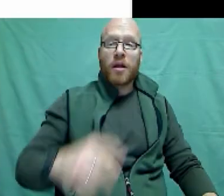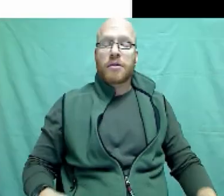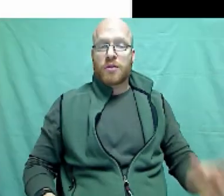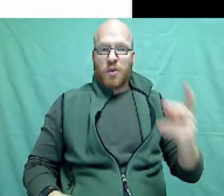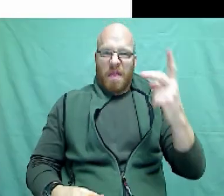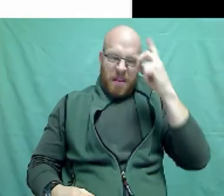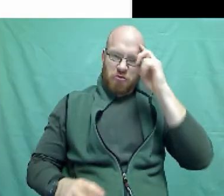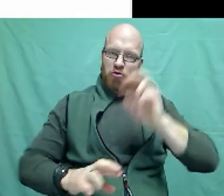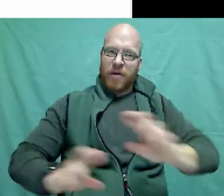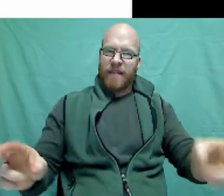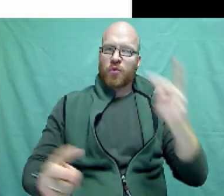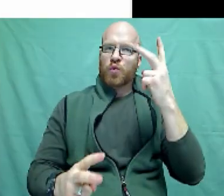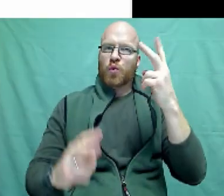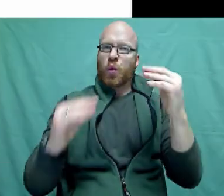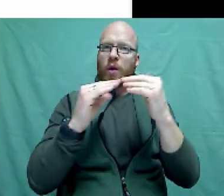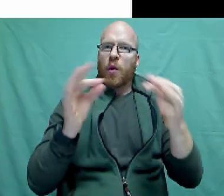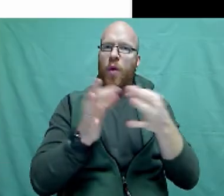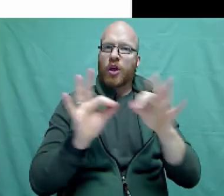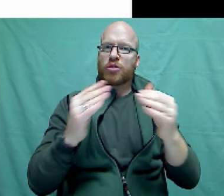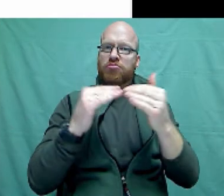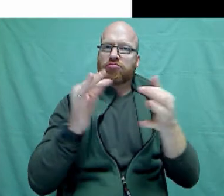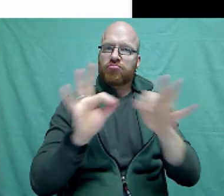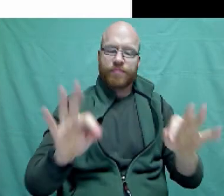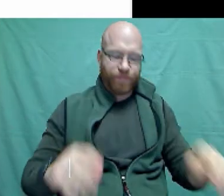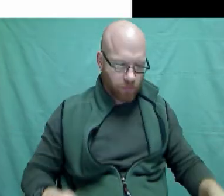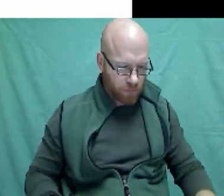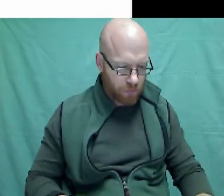All right. I think we're ready for our two equations.